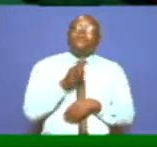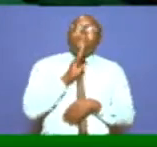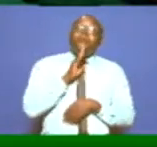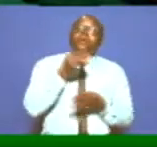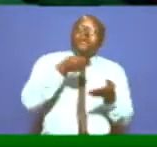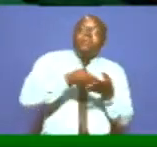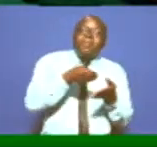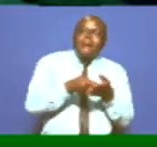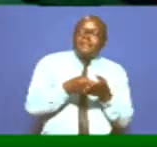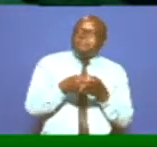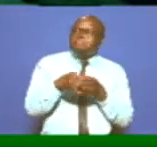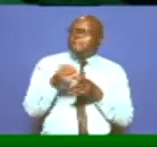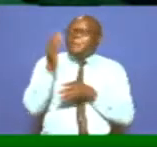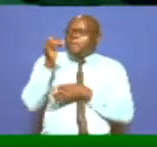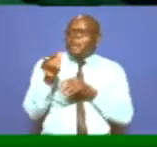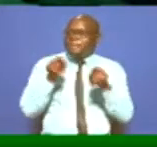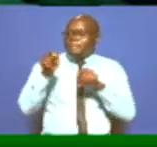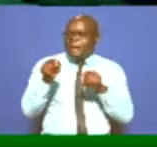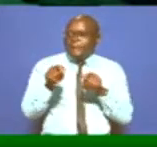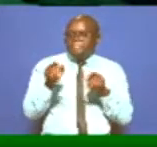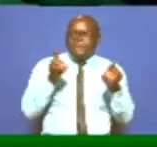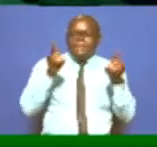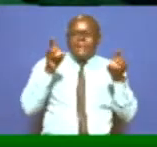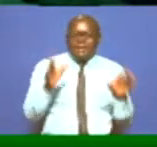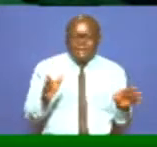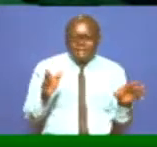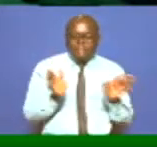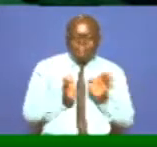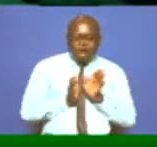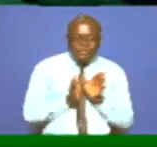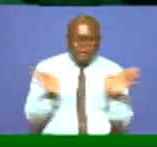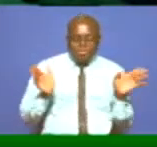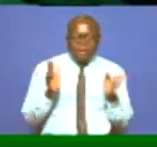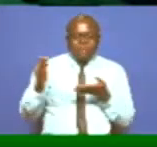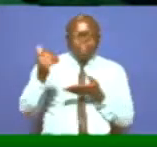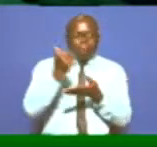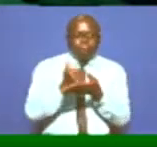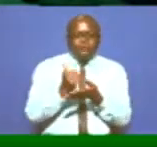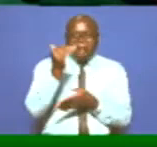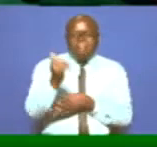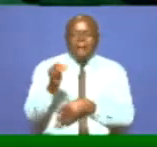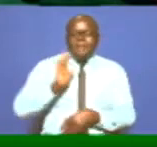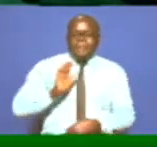be run by a director general appointed by the board.